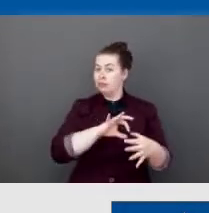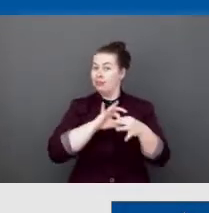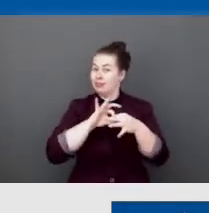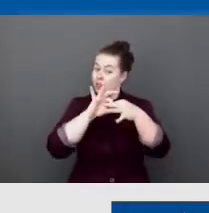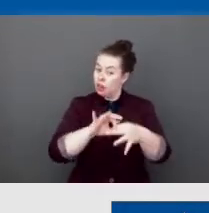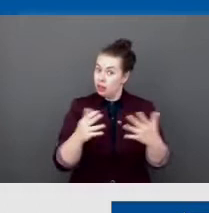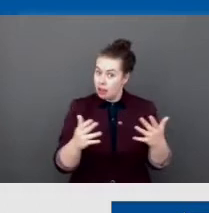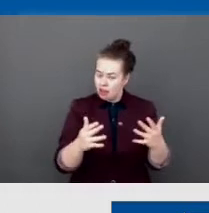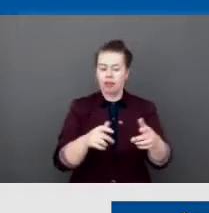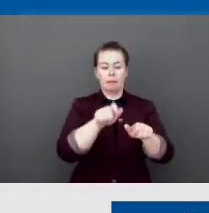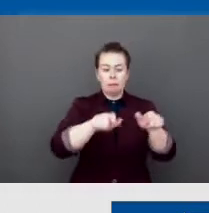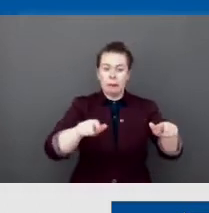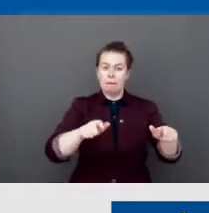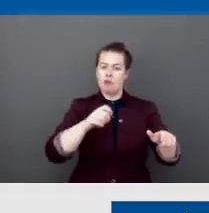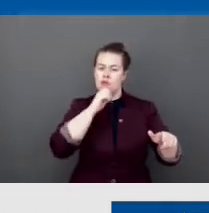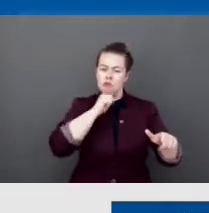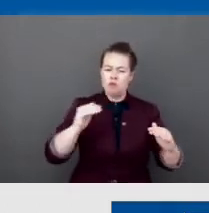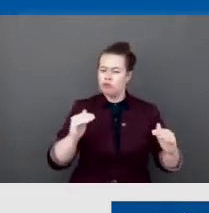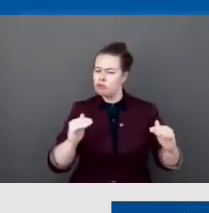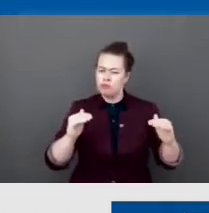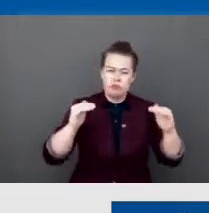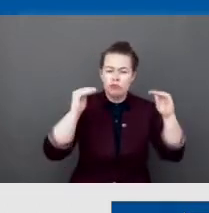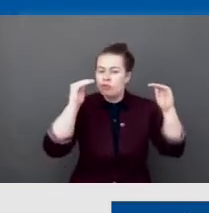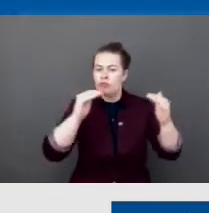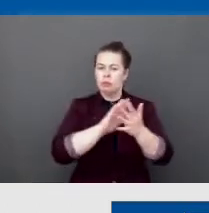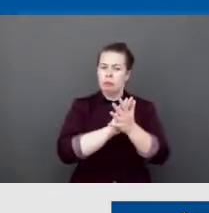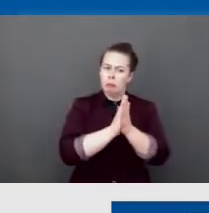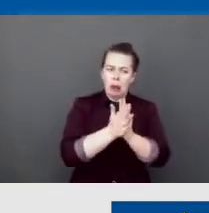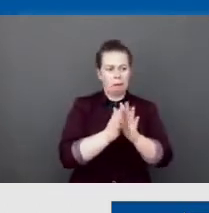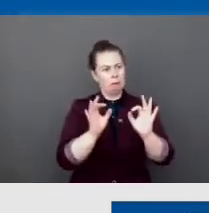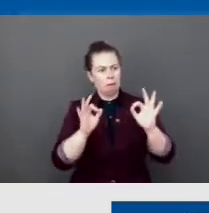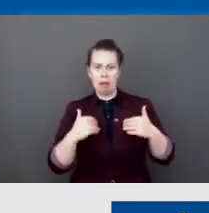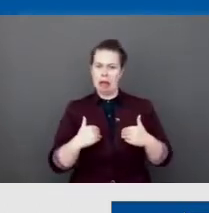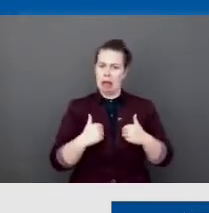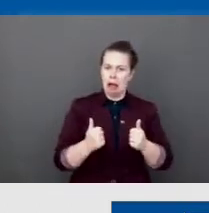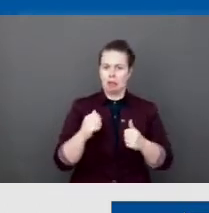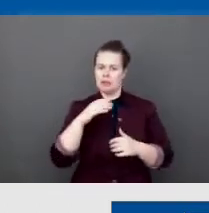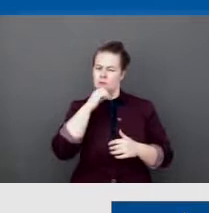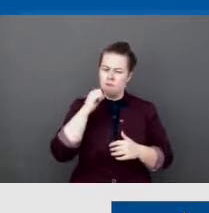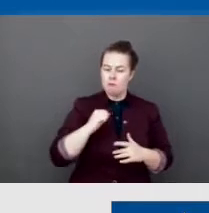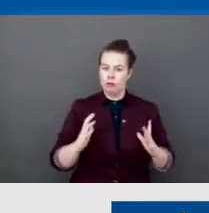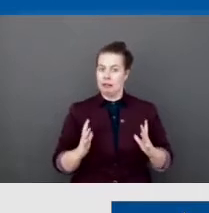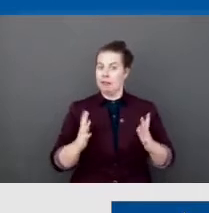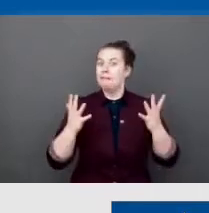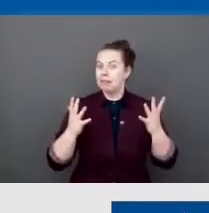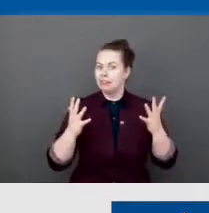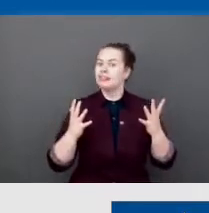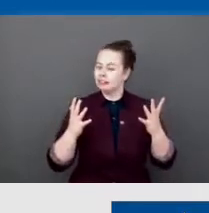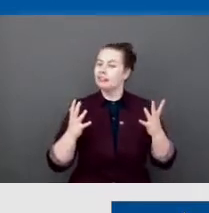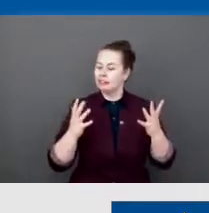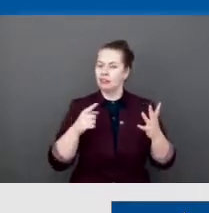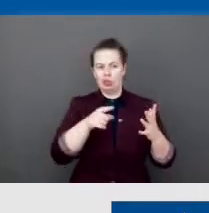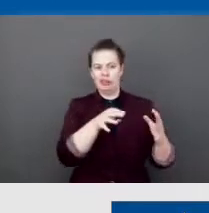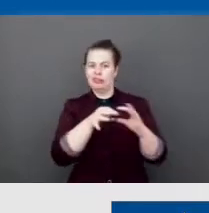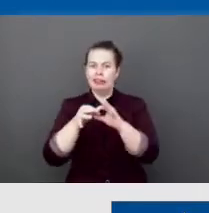goals of a healthy ageing population, which is a key driver for the department, being a reference site